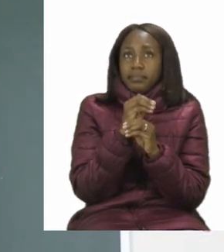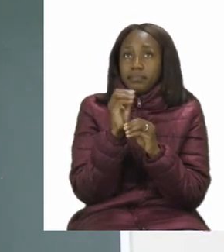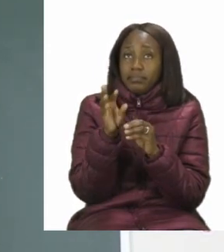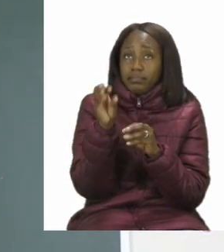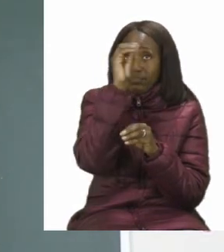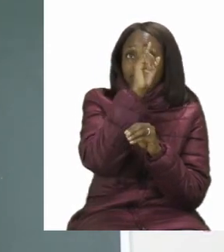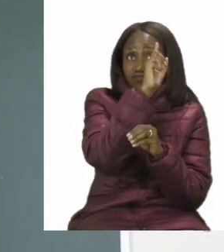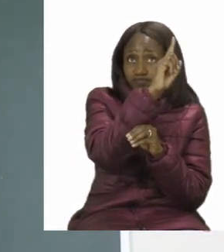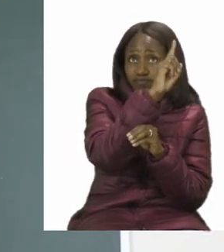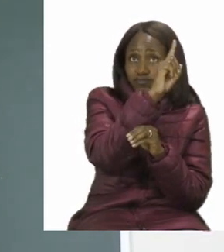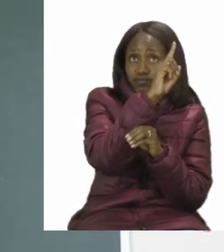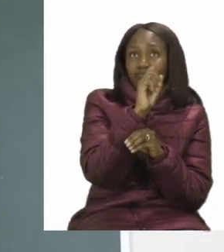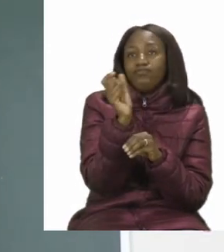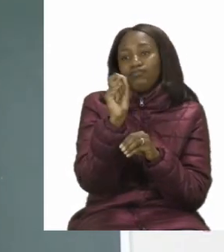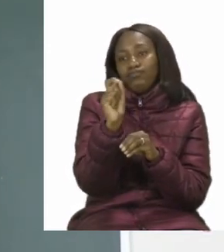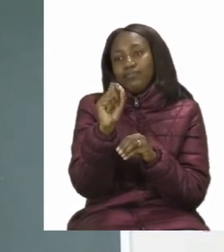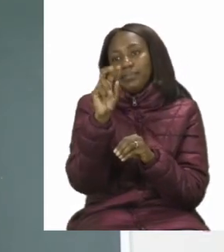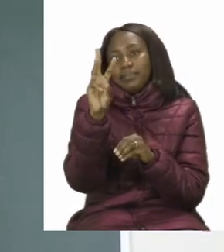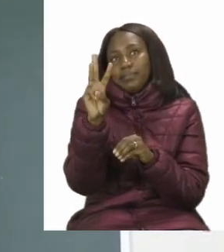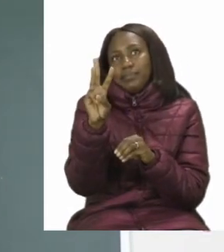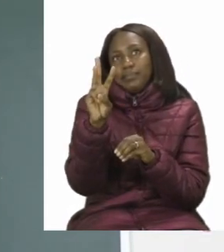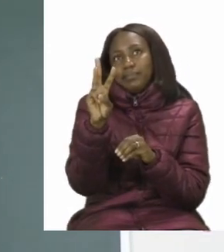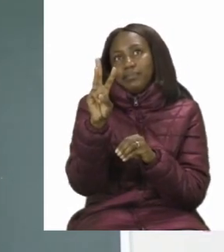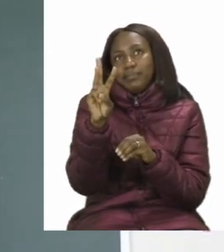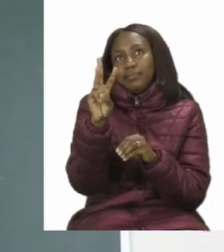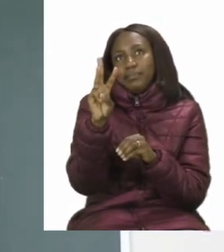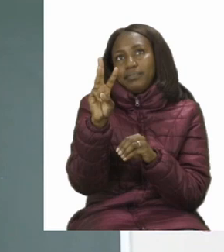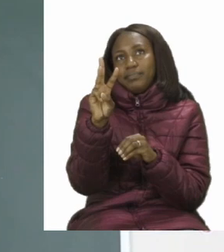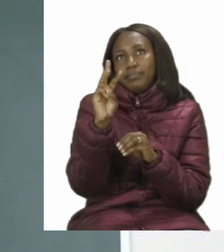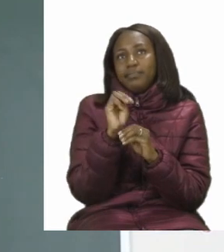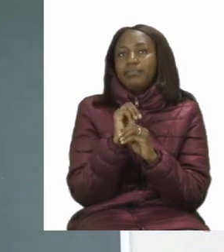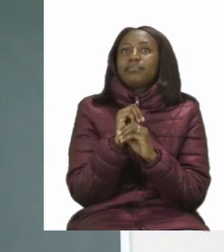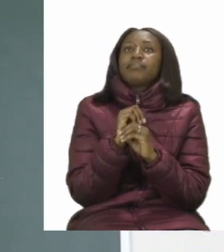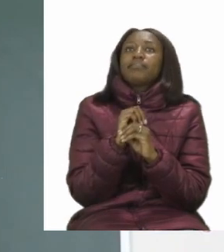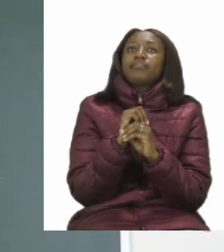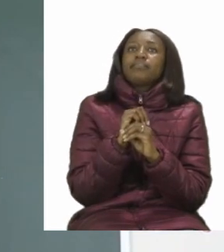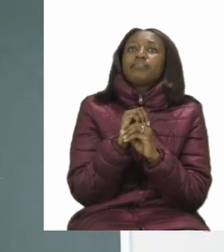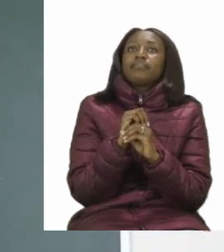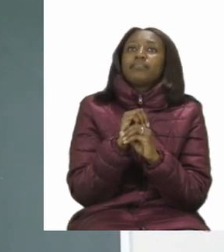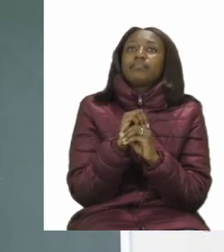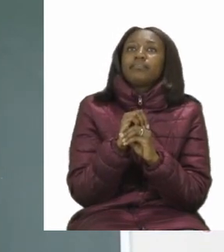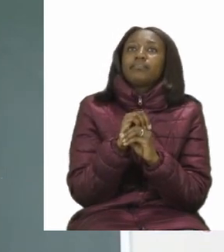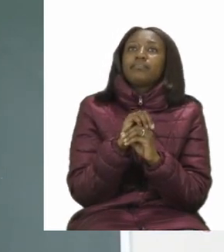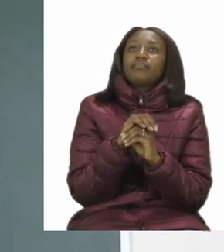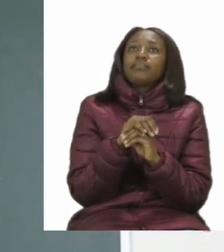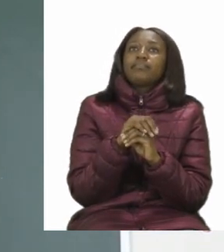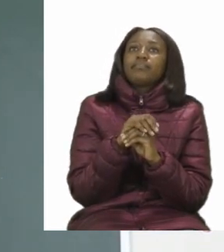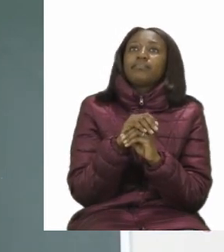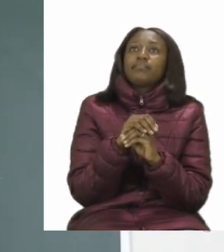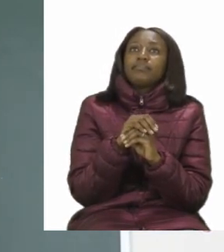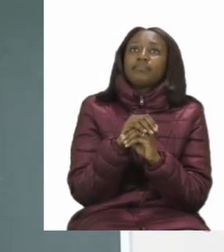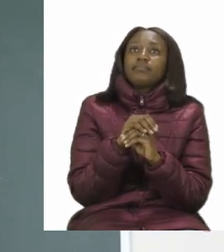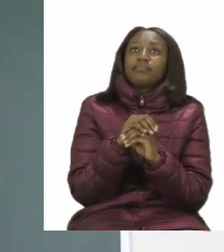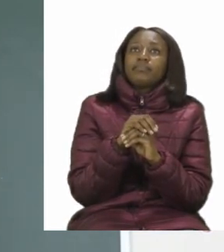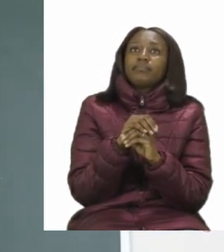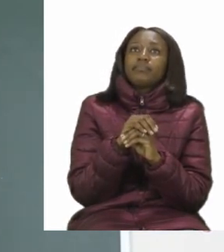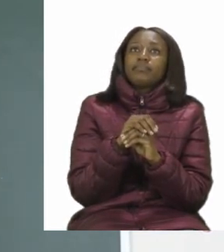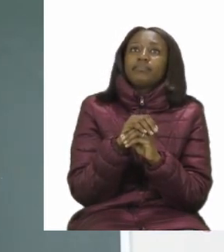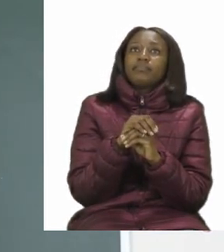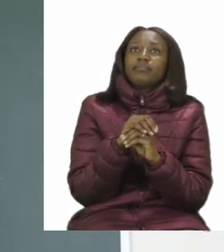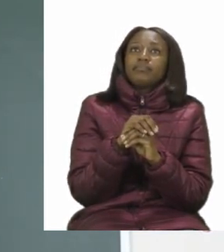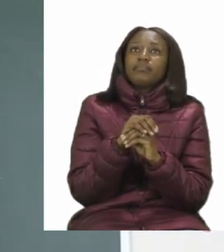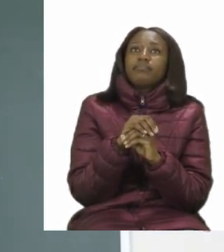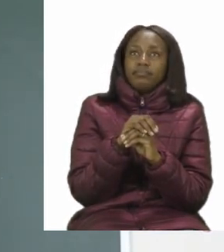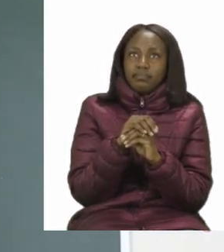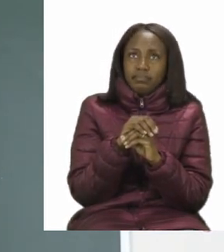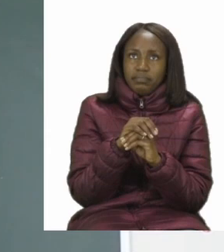the 1. So we say plus 1. And then we take our 3 and put it where it's